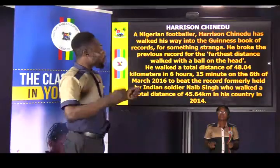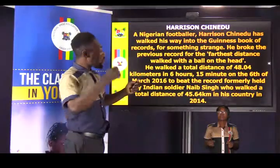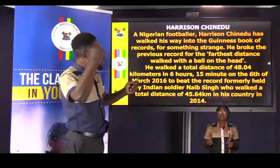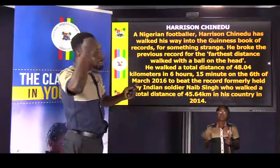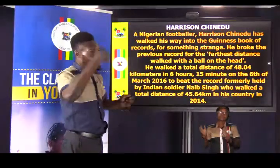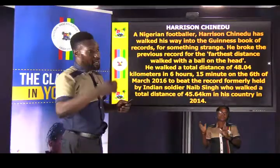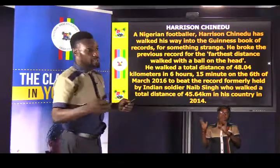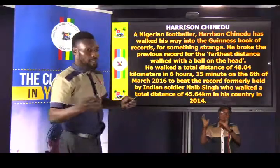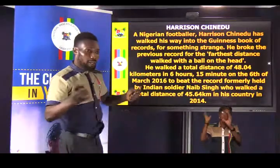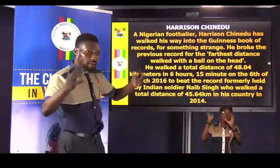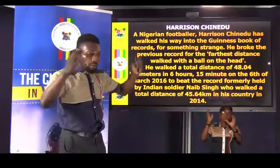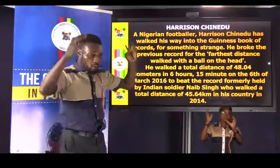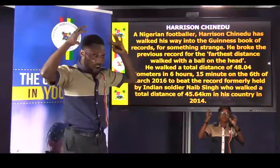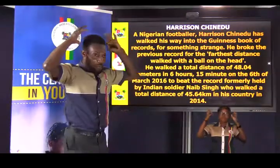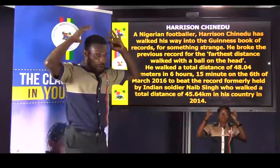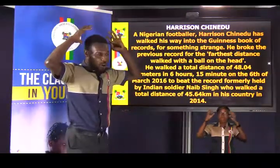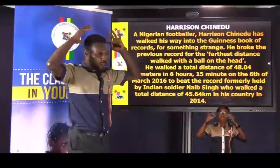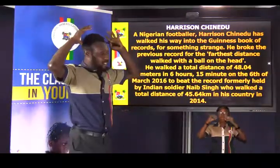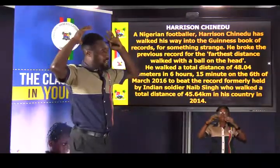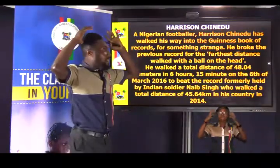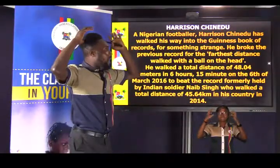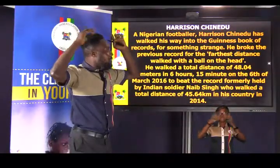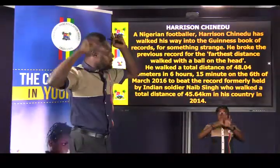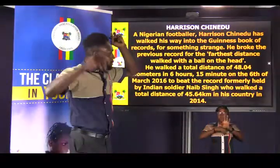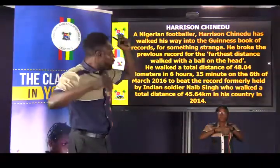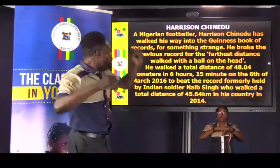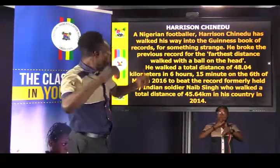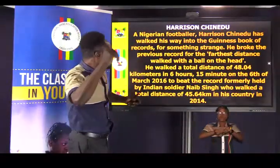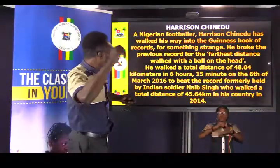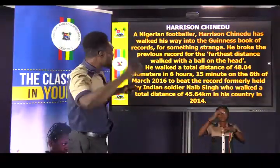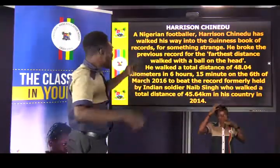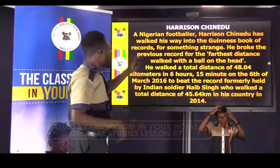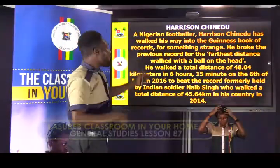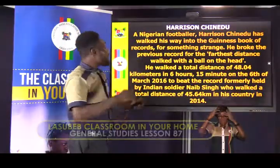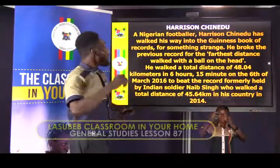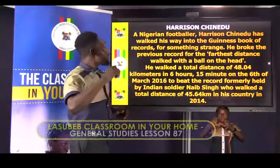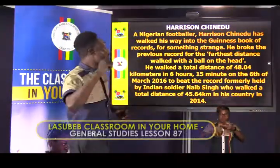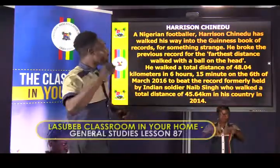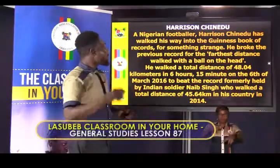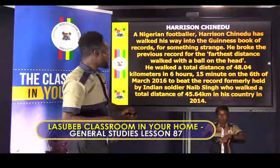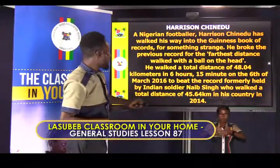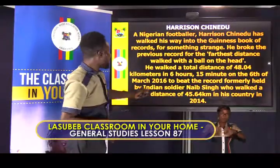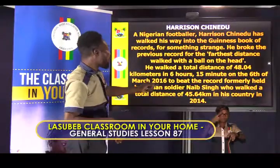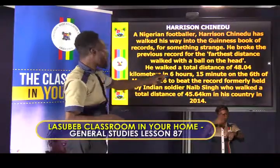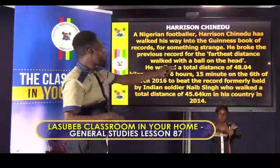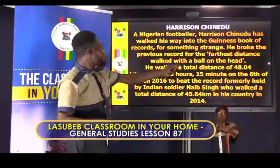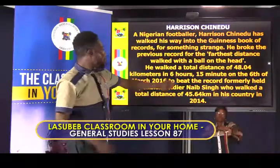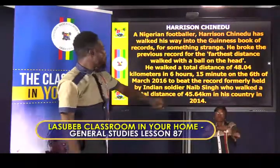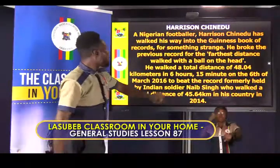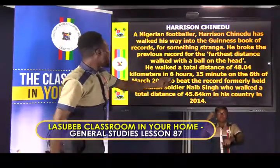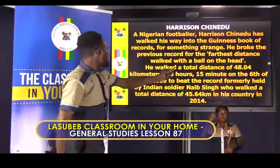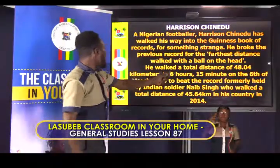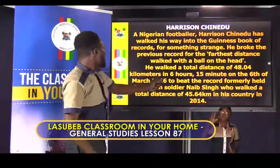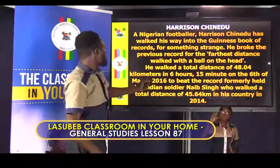with a ball on the head. Who have ball on his head and walked a very long distance